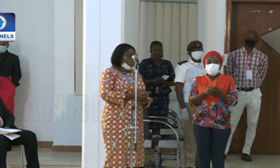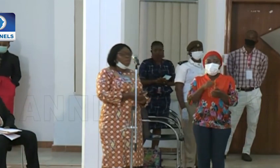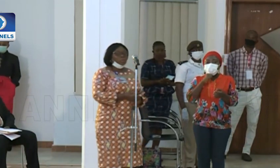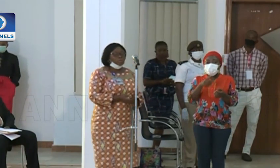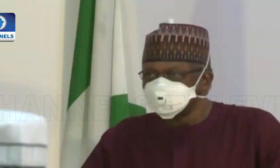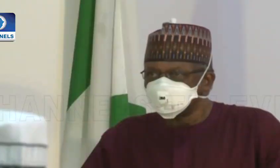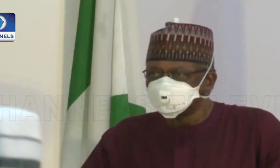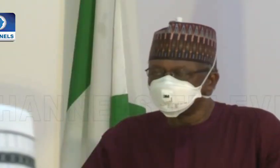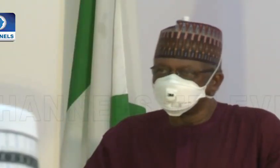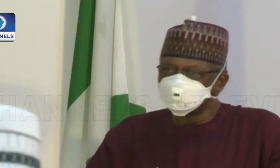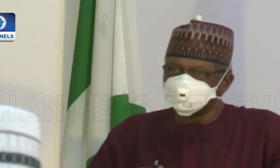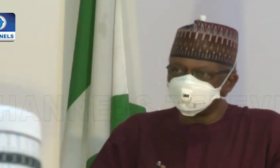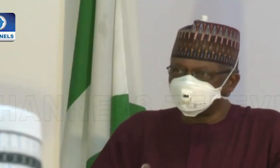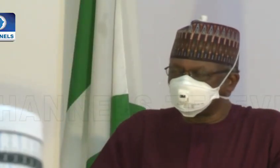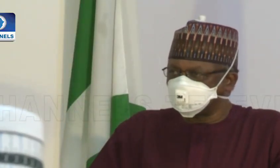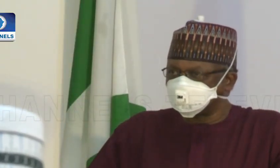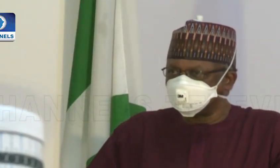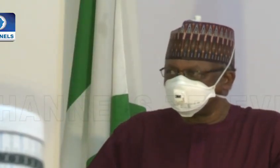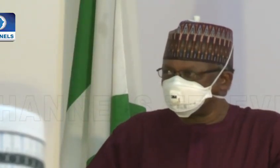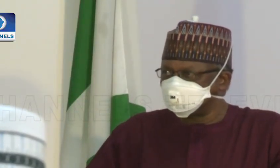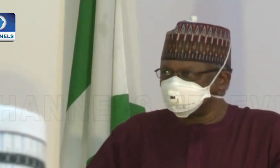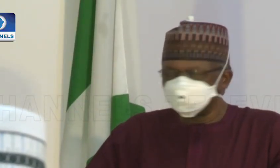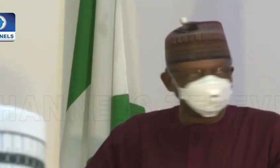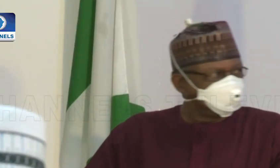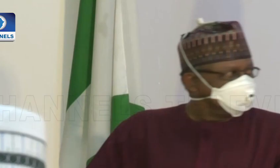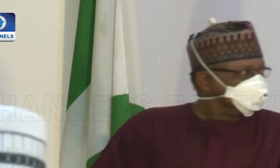maybe you might want to respond to that.